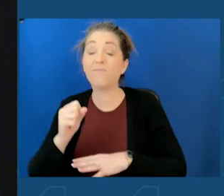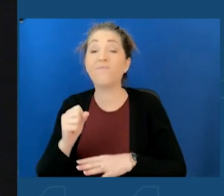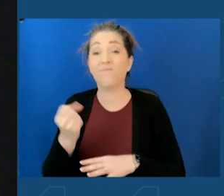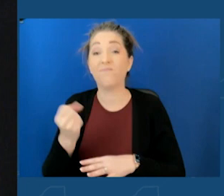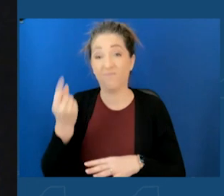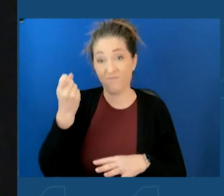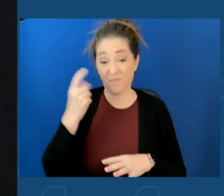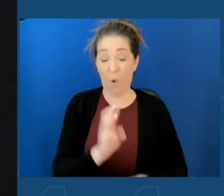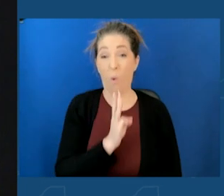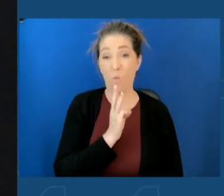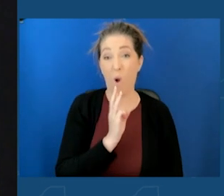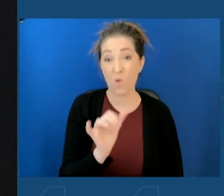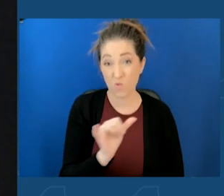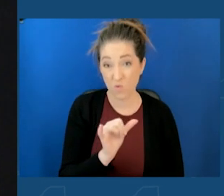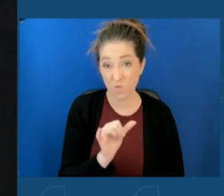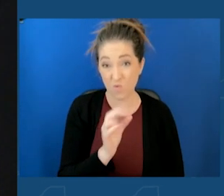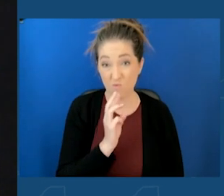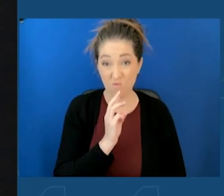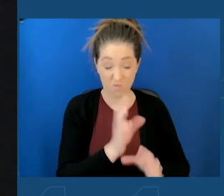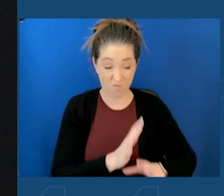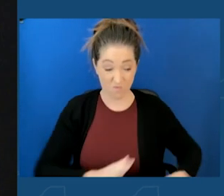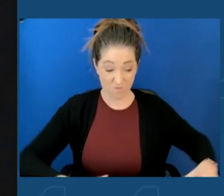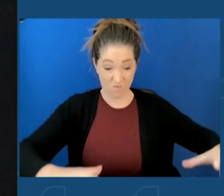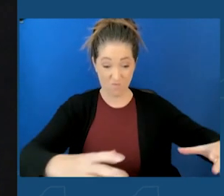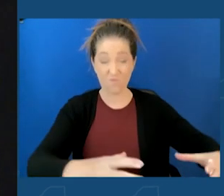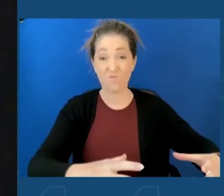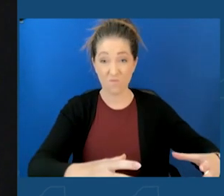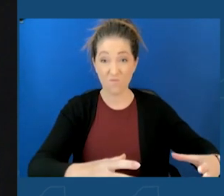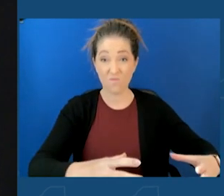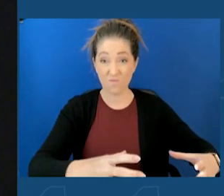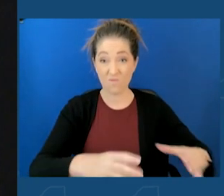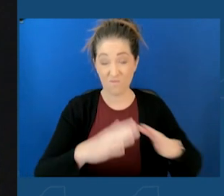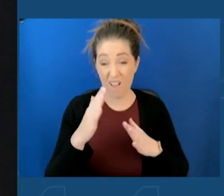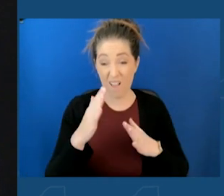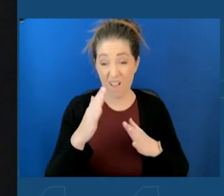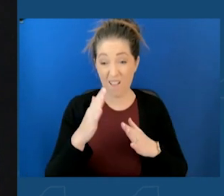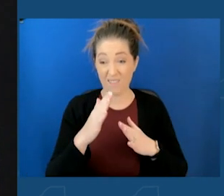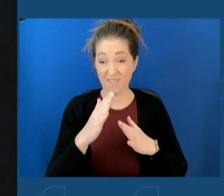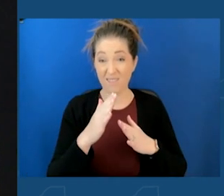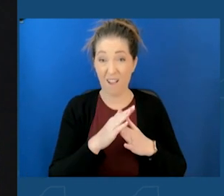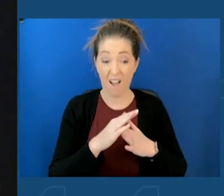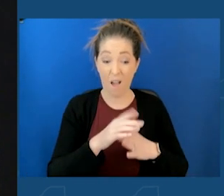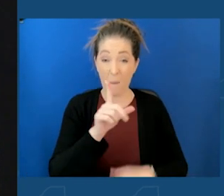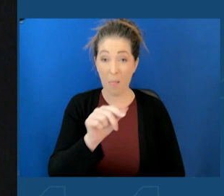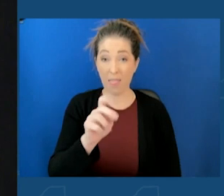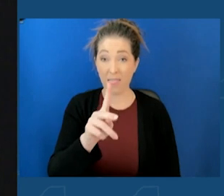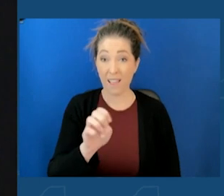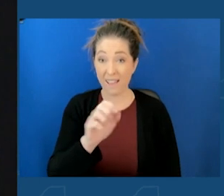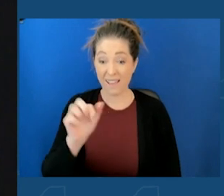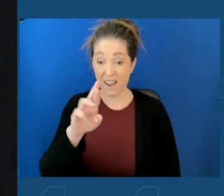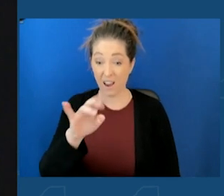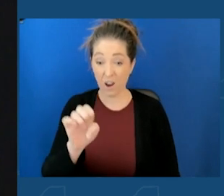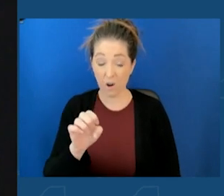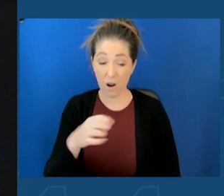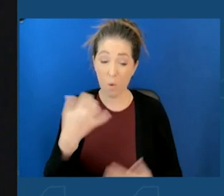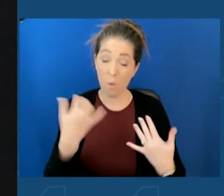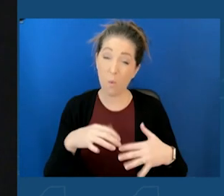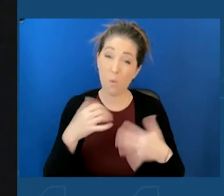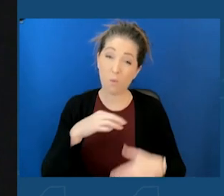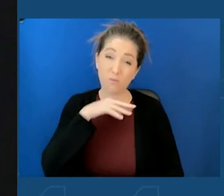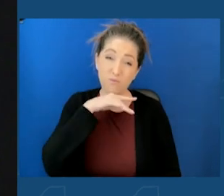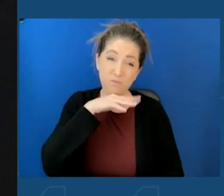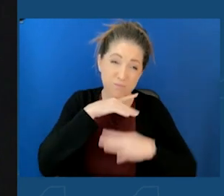bodies of water on this earth, Lake Erie, was contaminated, and we visibly